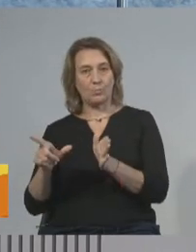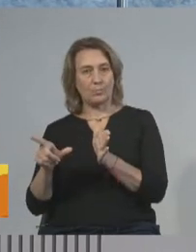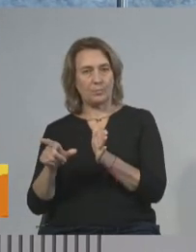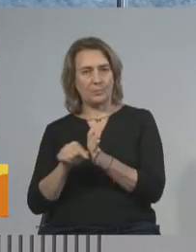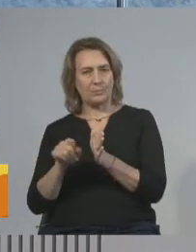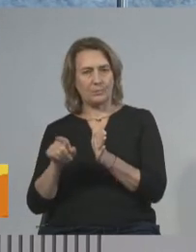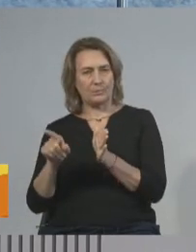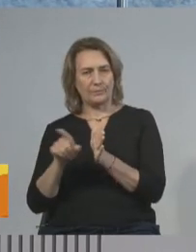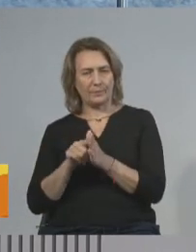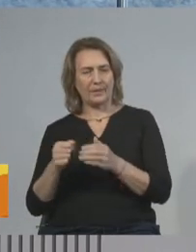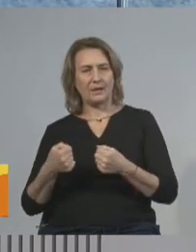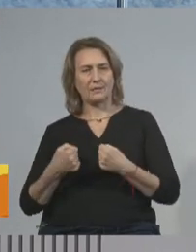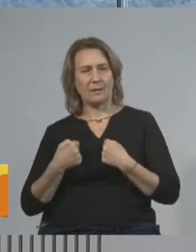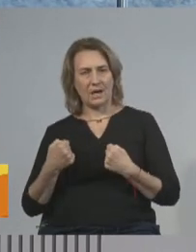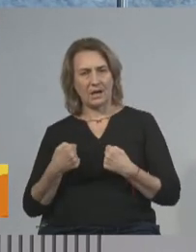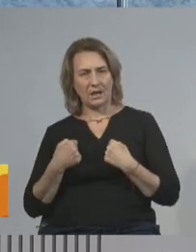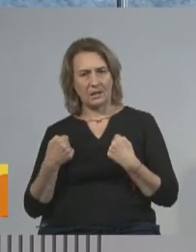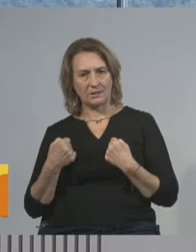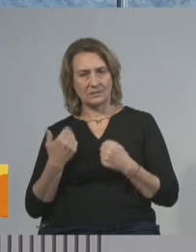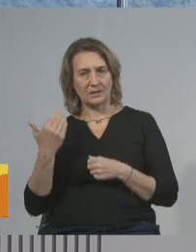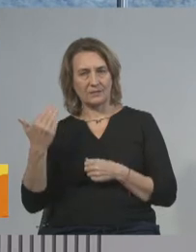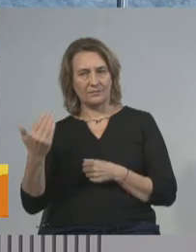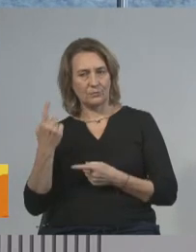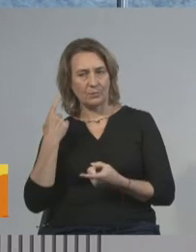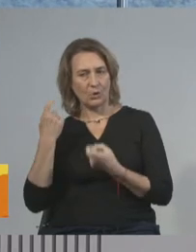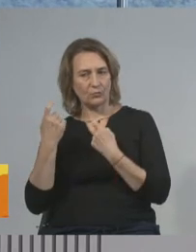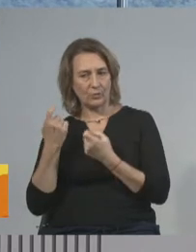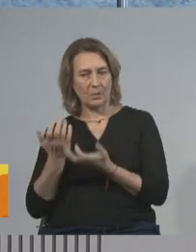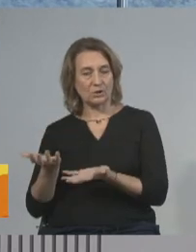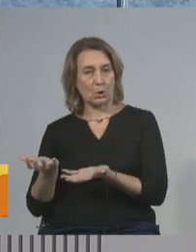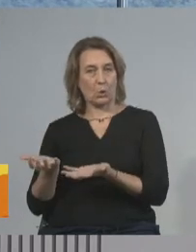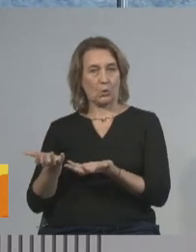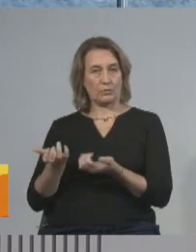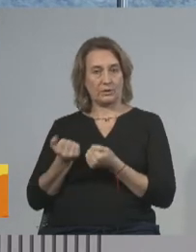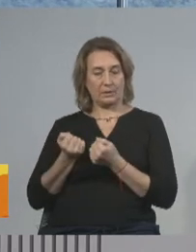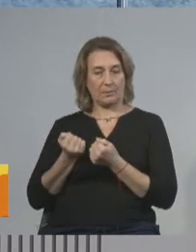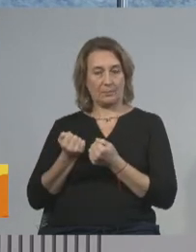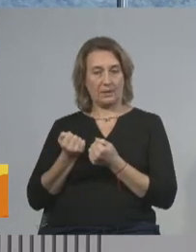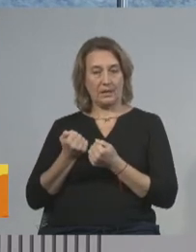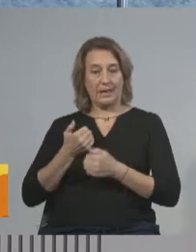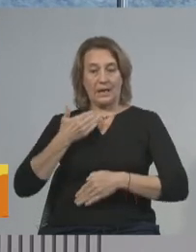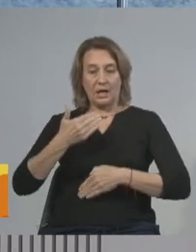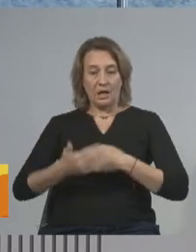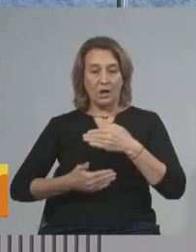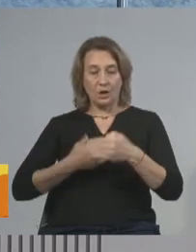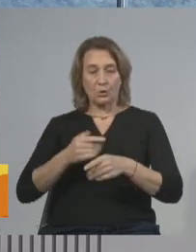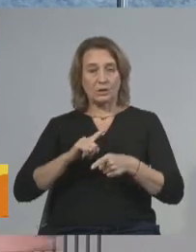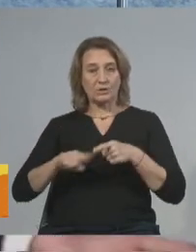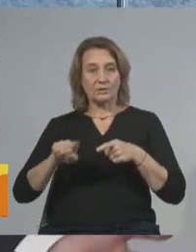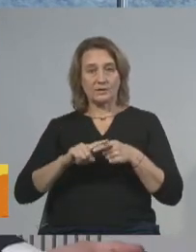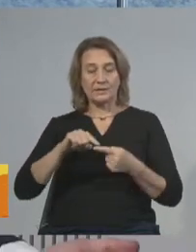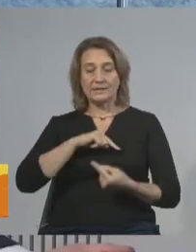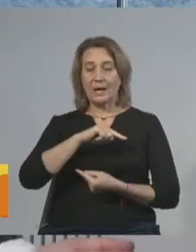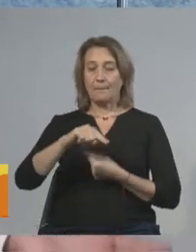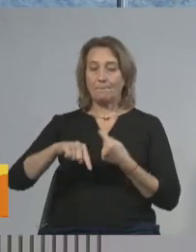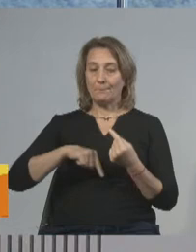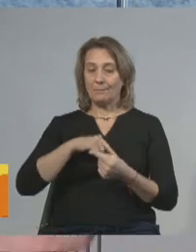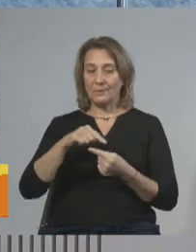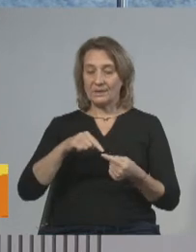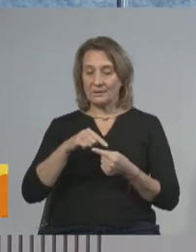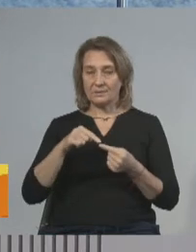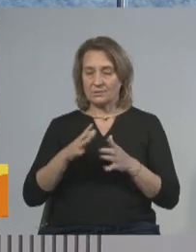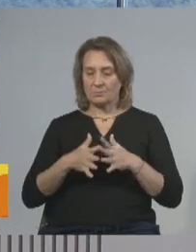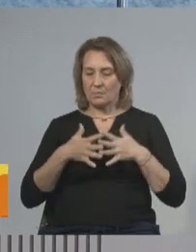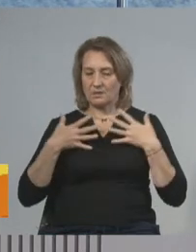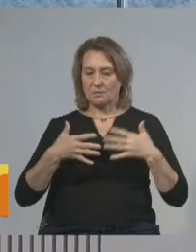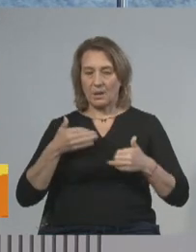something make calls with them trying to get all this information from them and to move fast as fast as possible